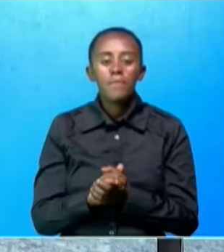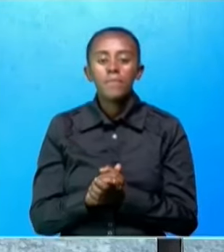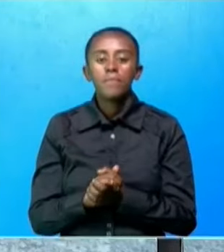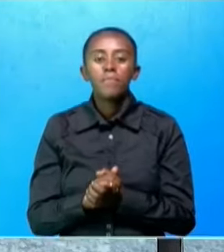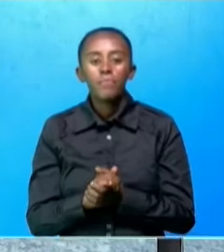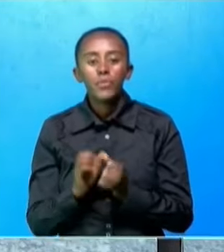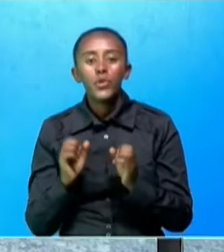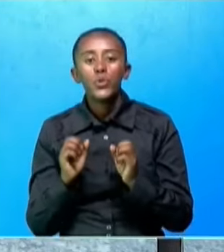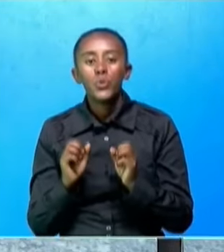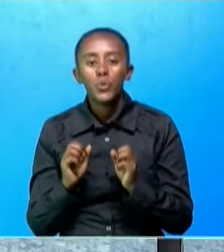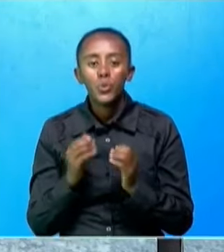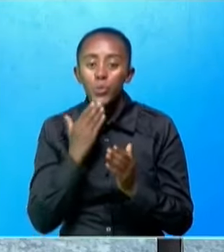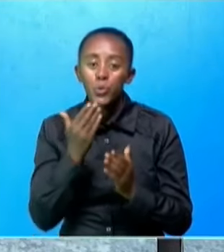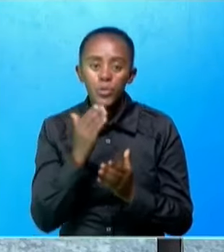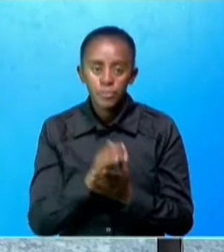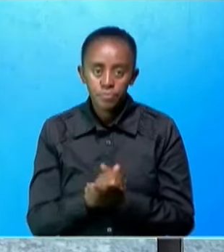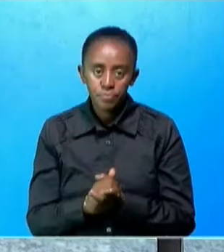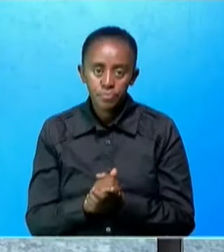Good.